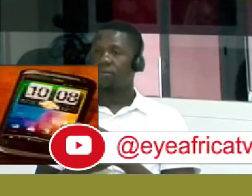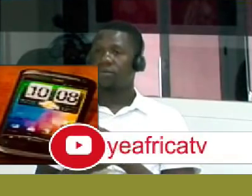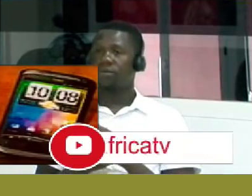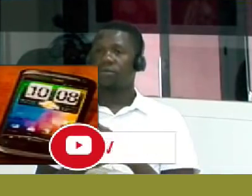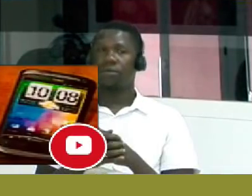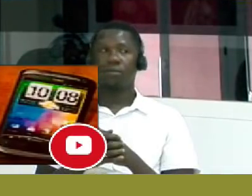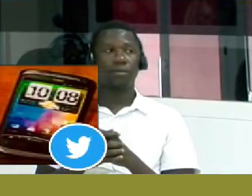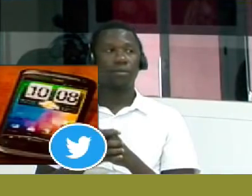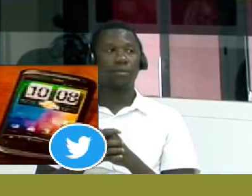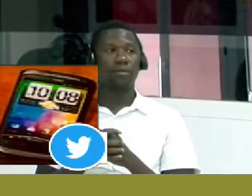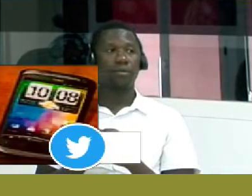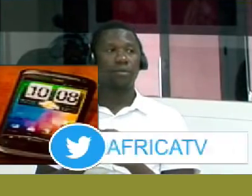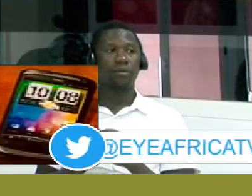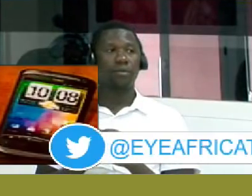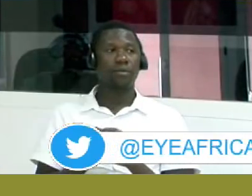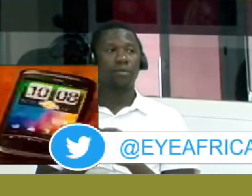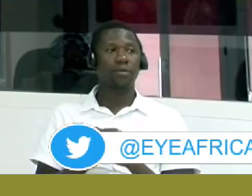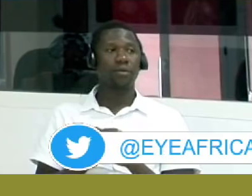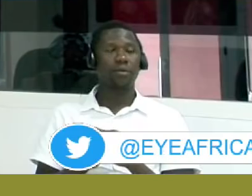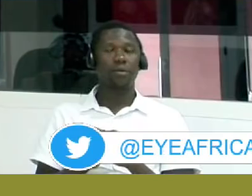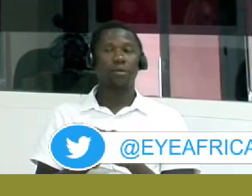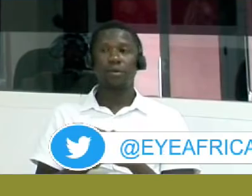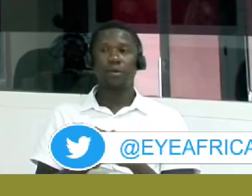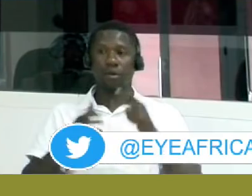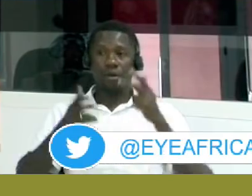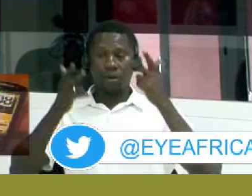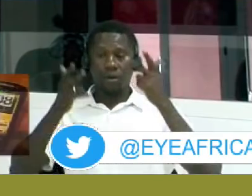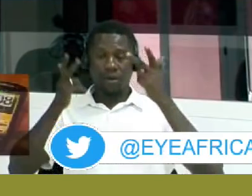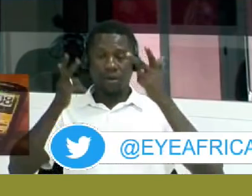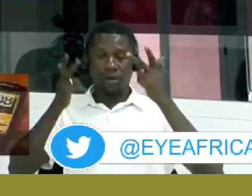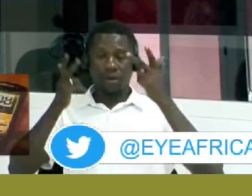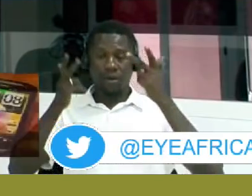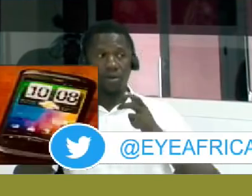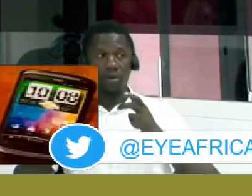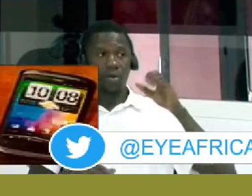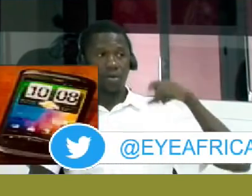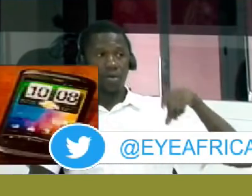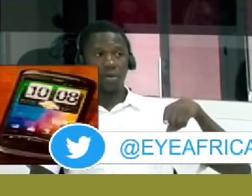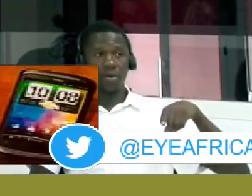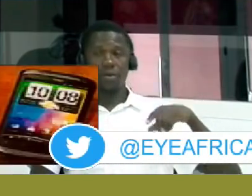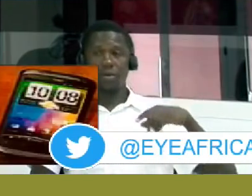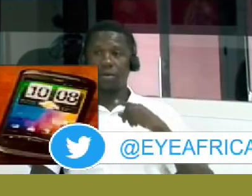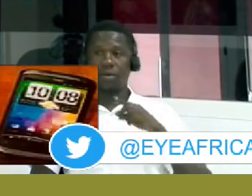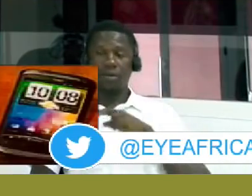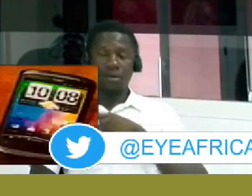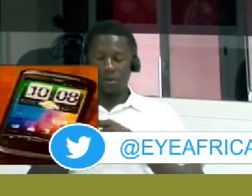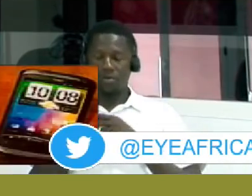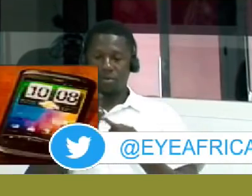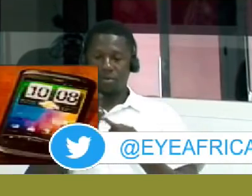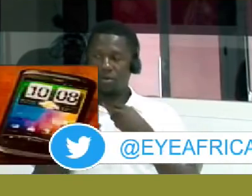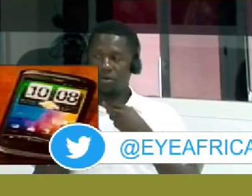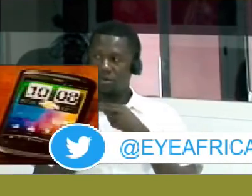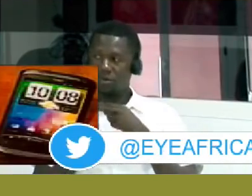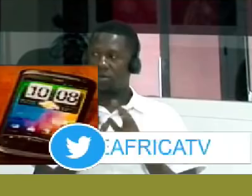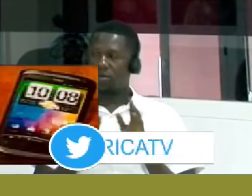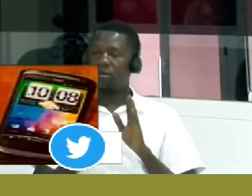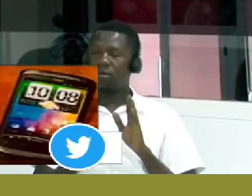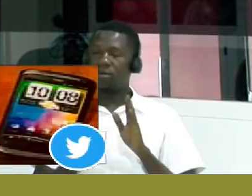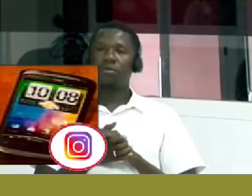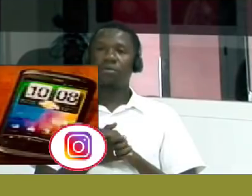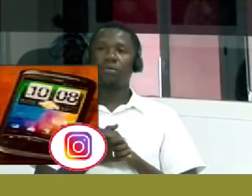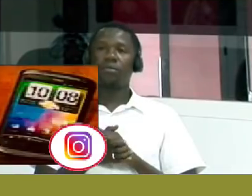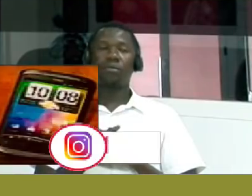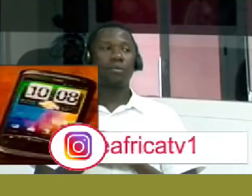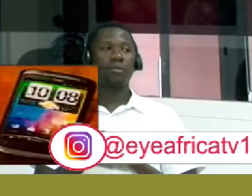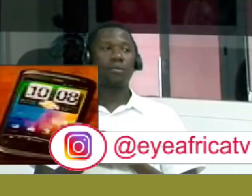Council, is this the operational orders that we had seen yesterday? Yes. So he doesn't need to come back to us. All right, sorry. Thank, yeah. Thank you. Thank you.